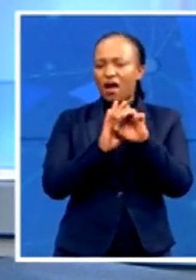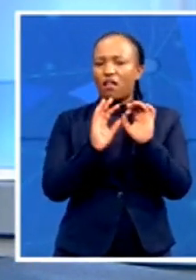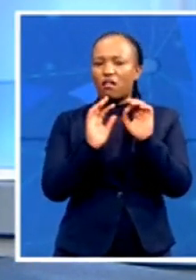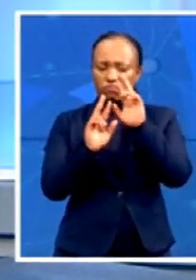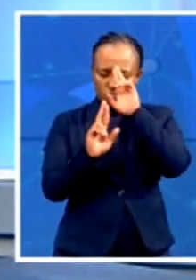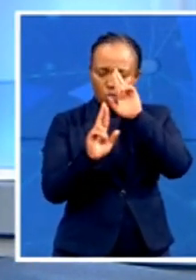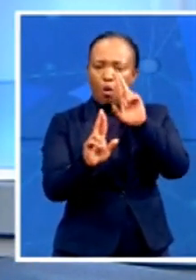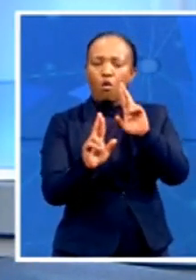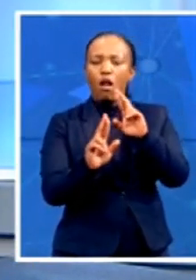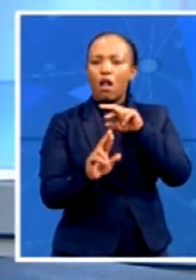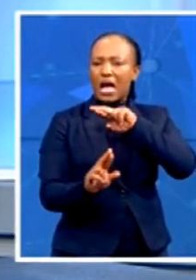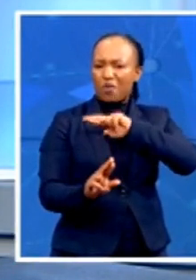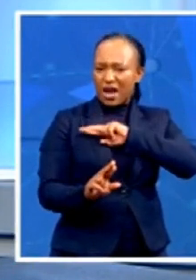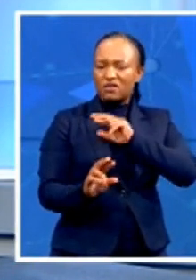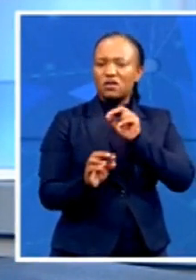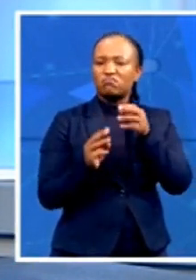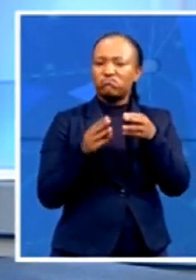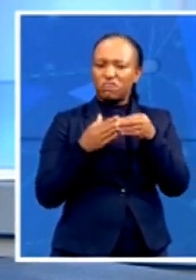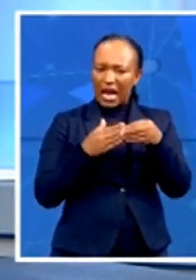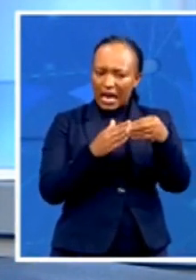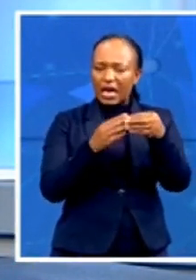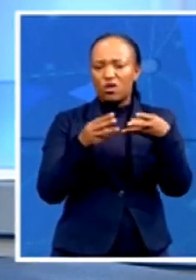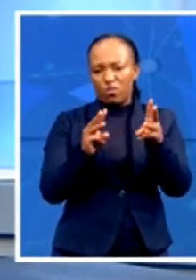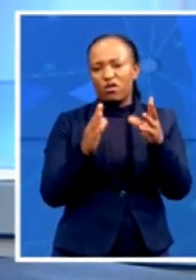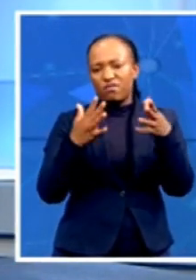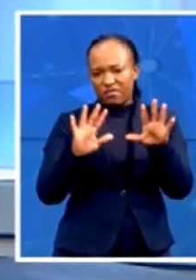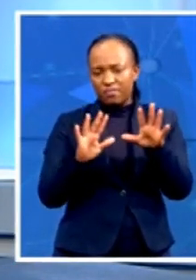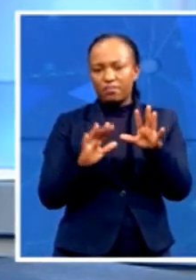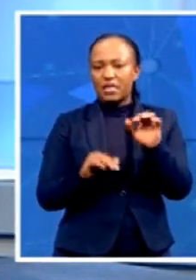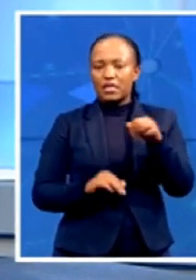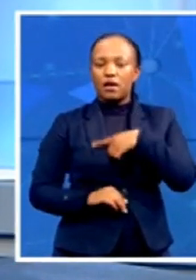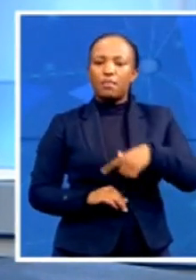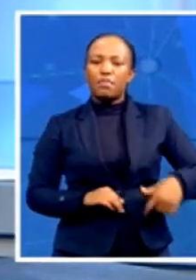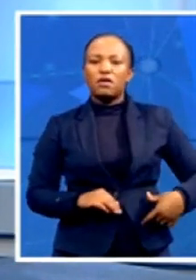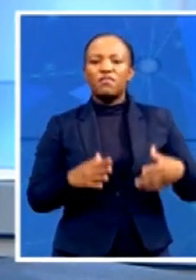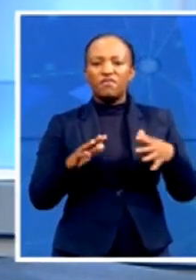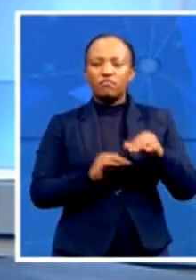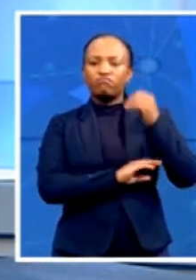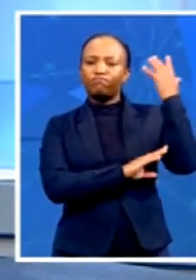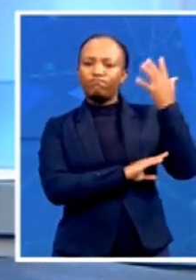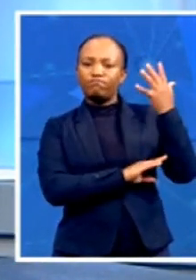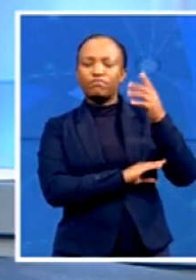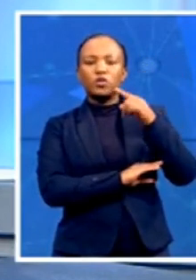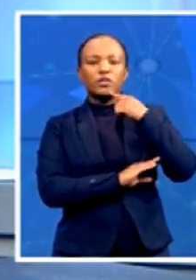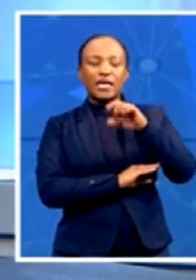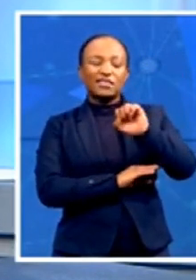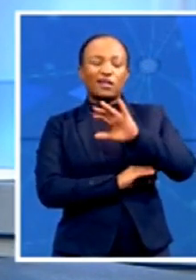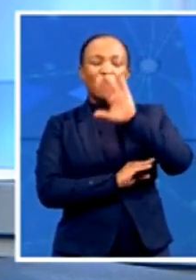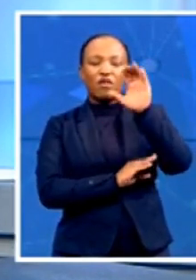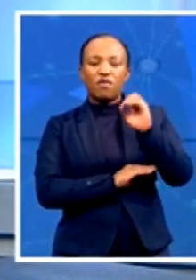the country. Of course, the president talking about turning South Africa into a building site.